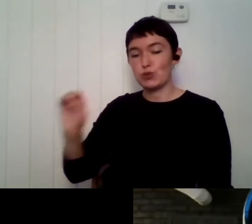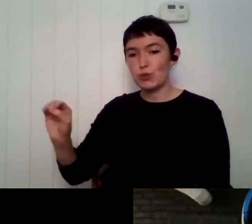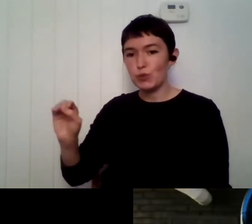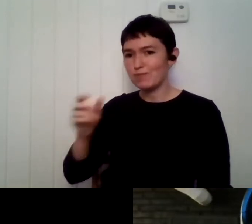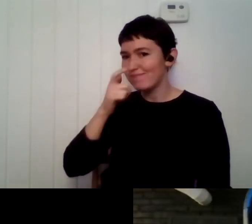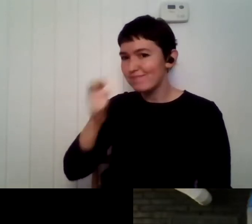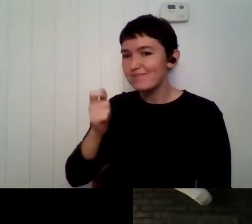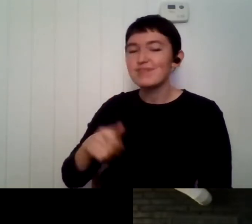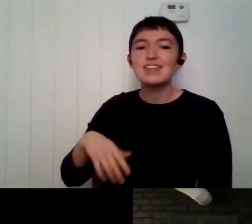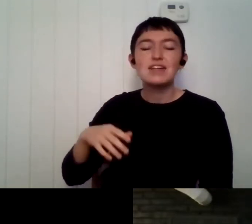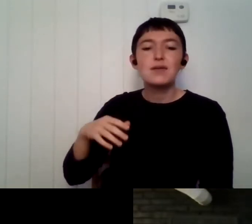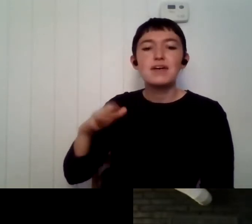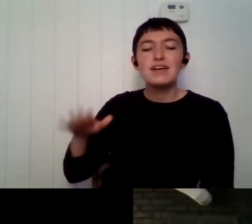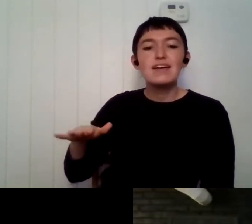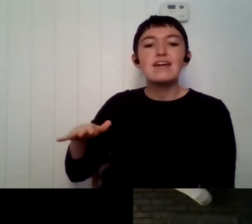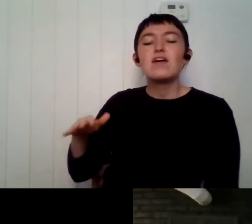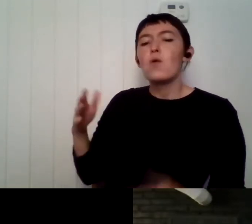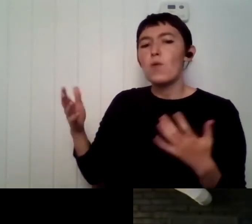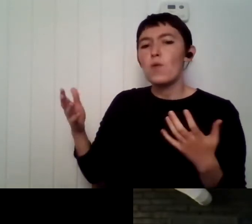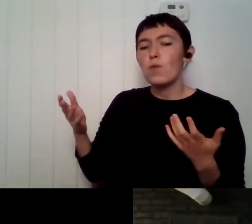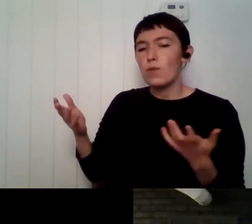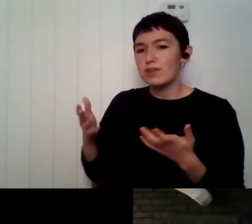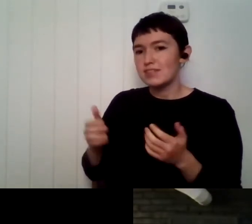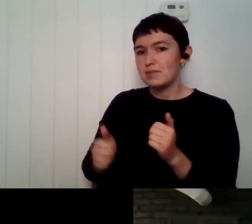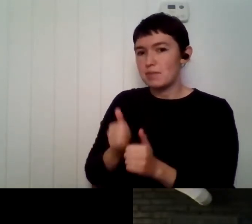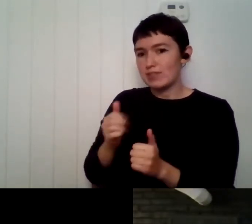and coming research priorities that you see in your field?